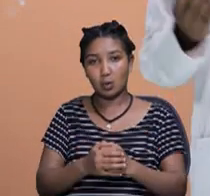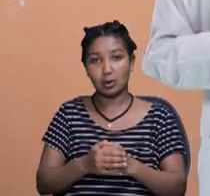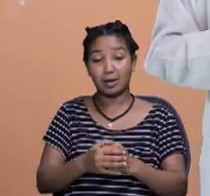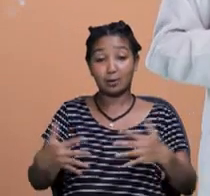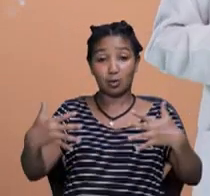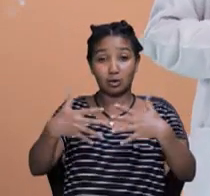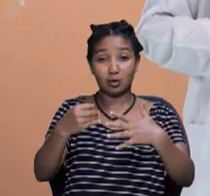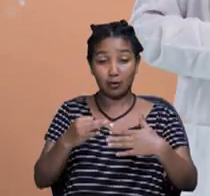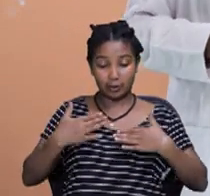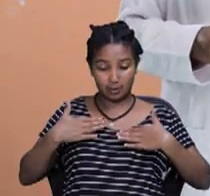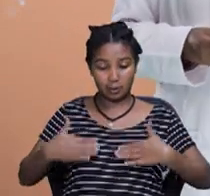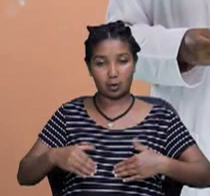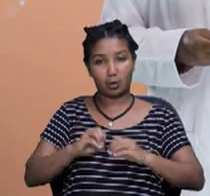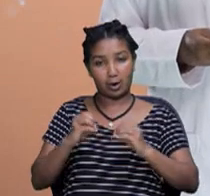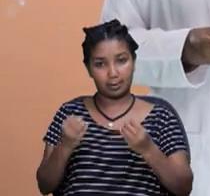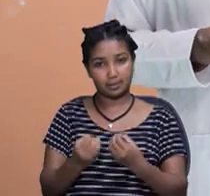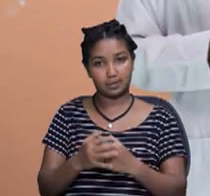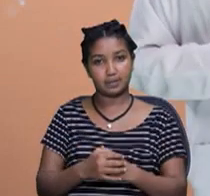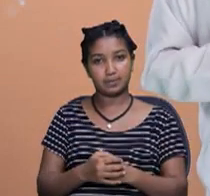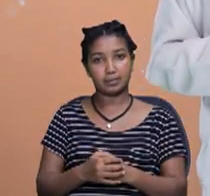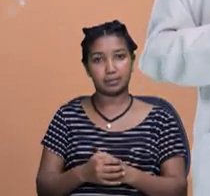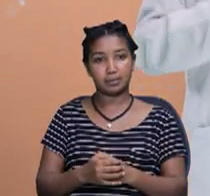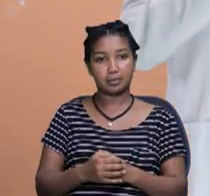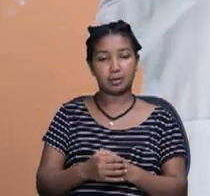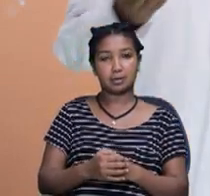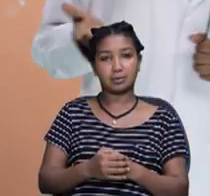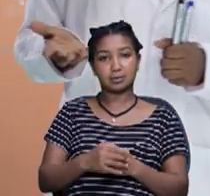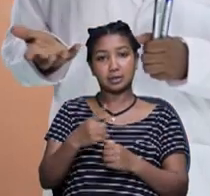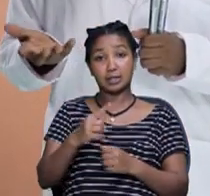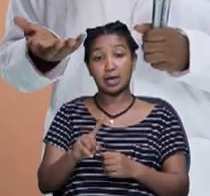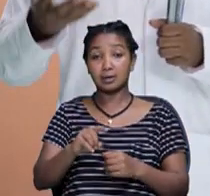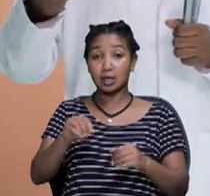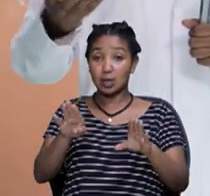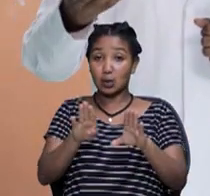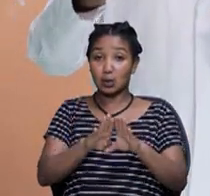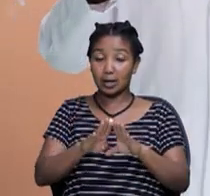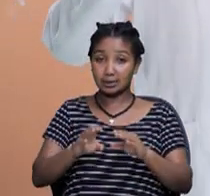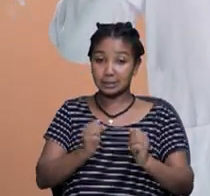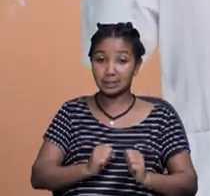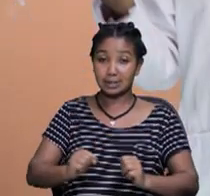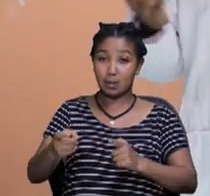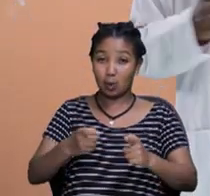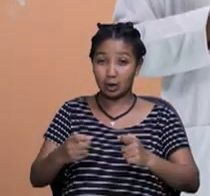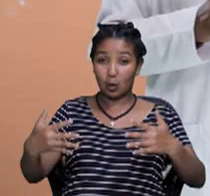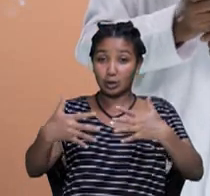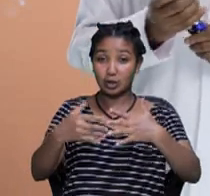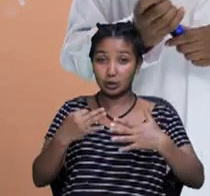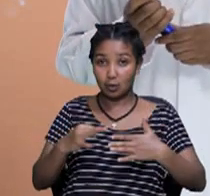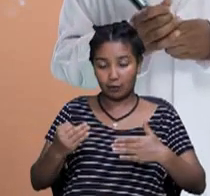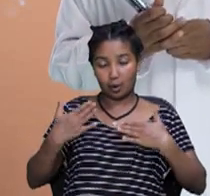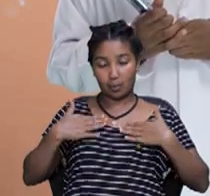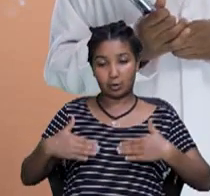and coordination of our body organ. The endocrine system control coordination of our